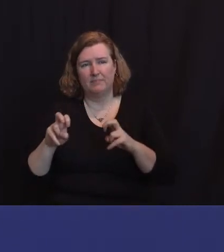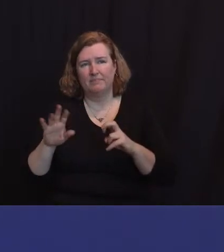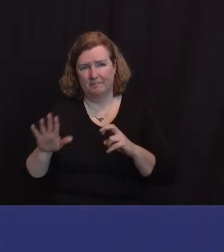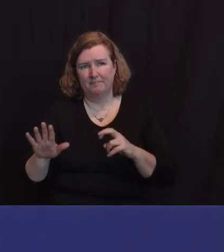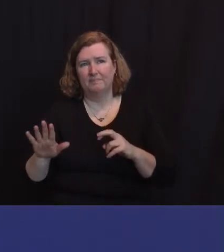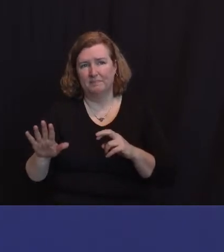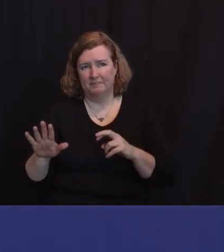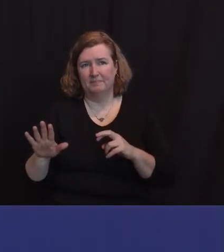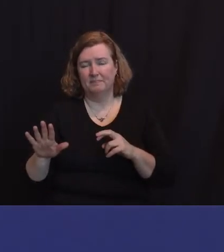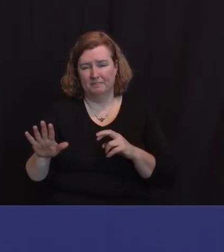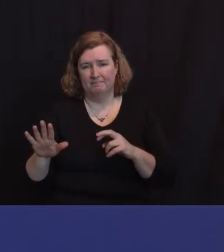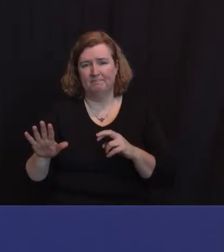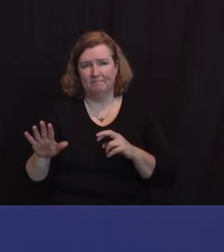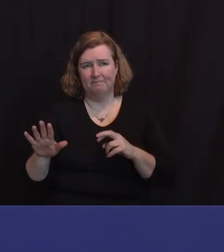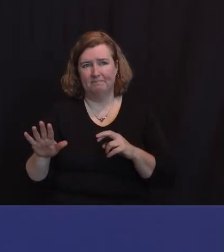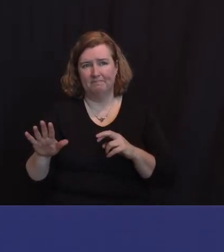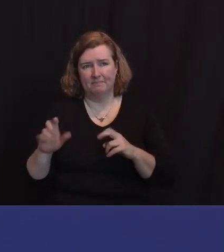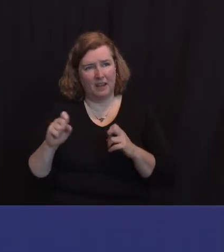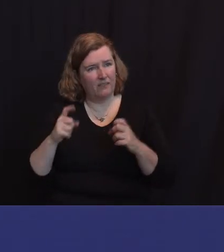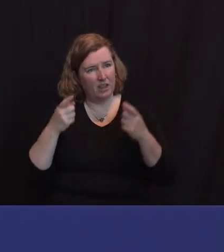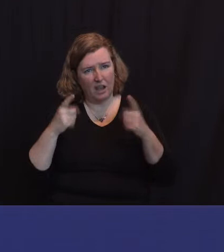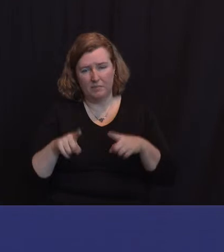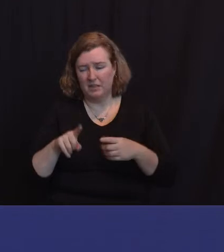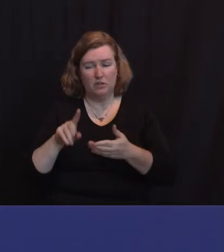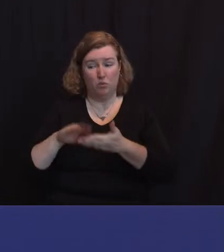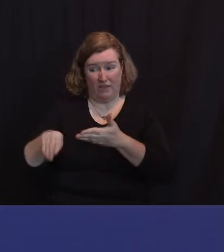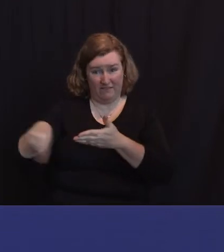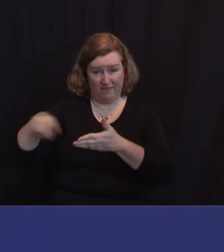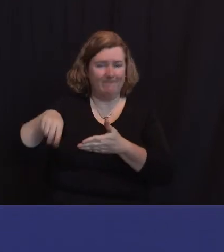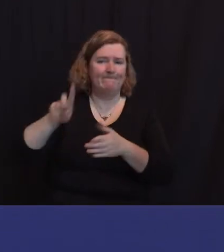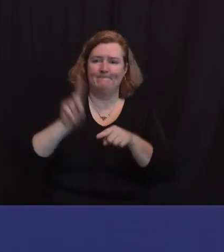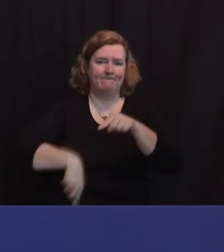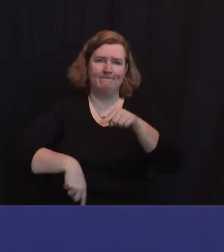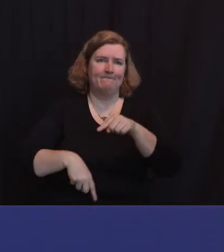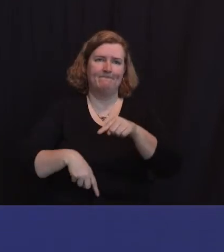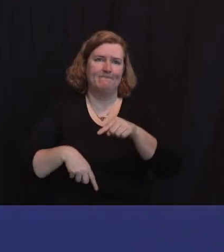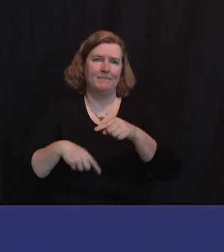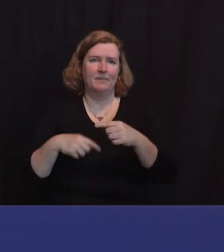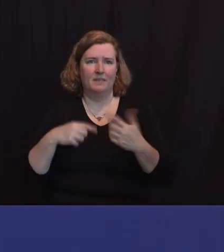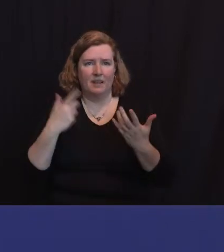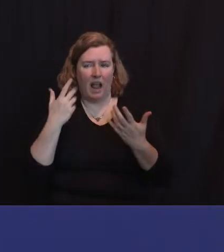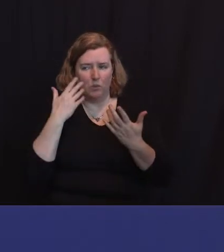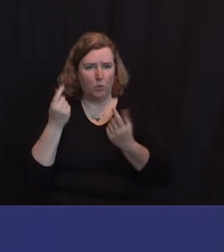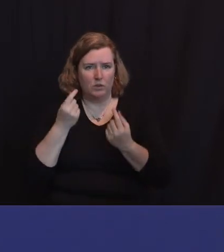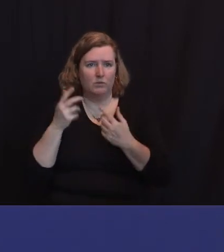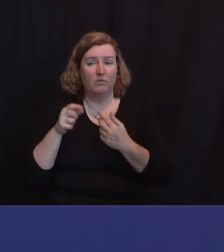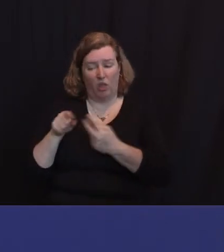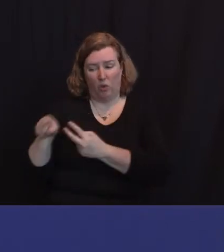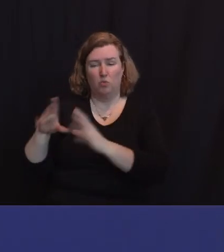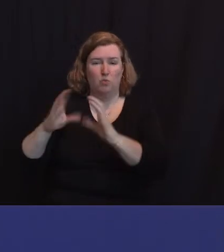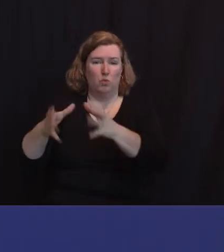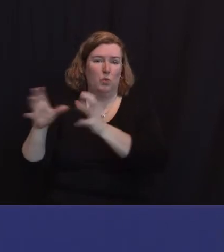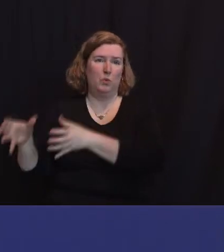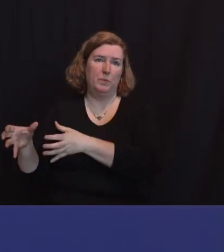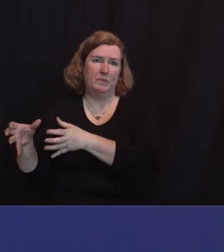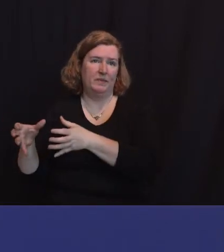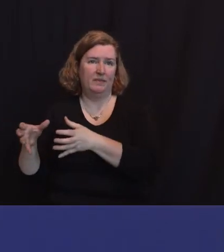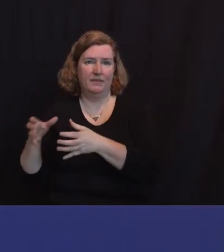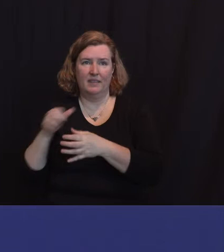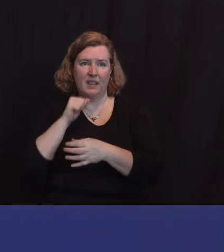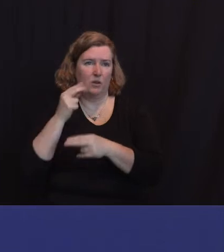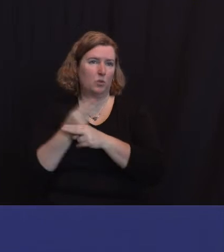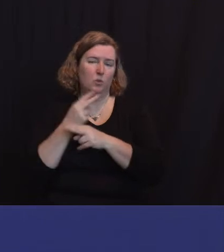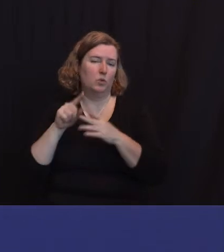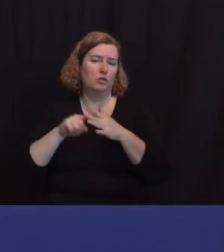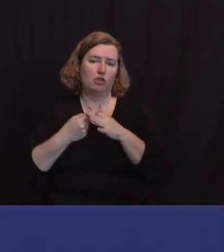top of my head what percentage of our kids that represents, but those are two communities that I think will be the exception. I saw the